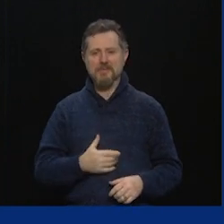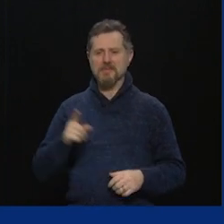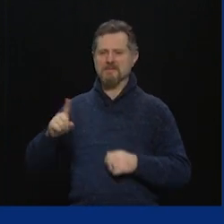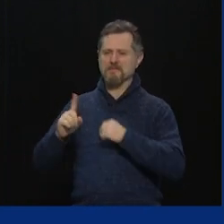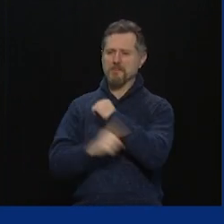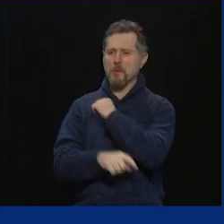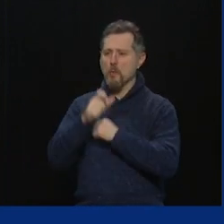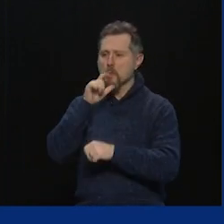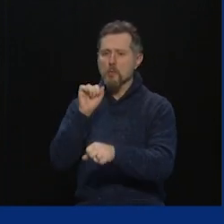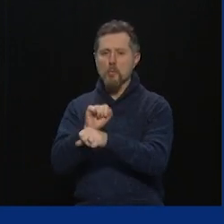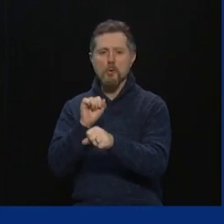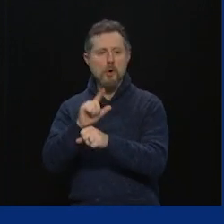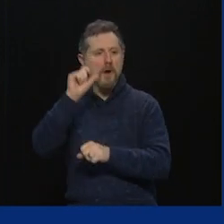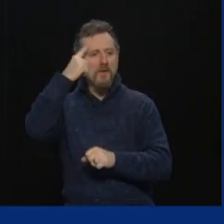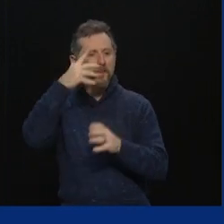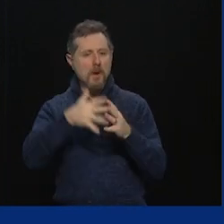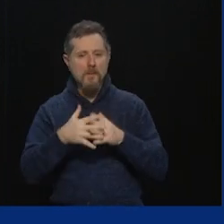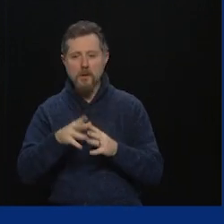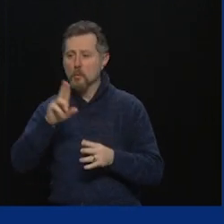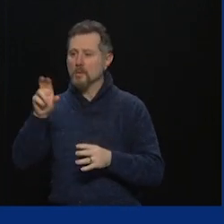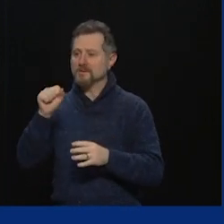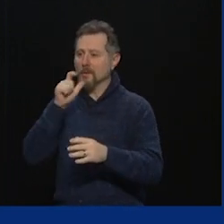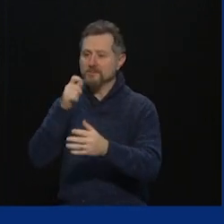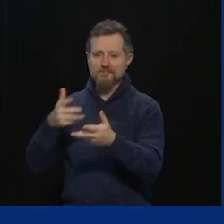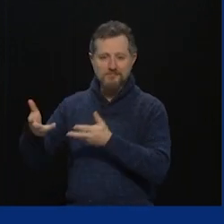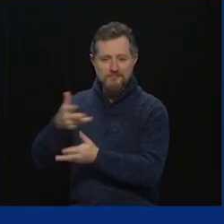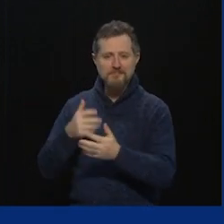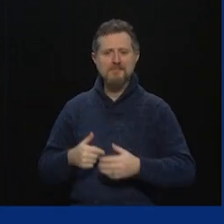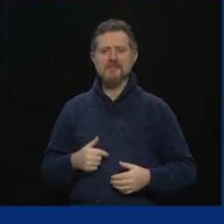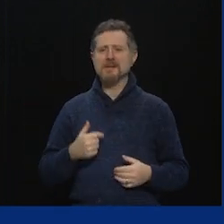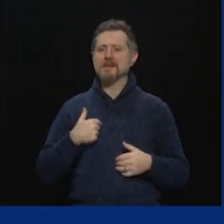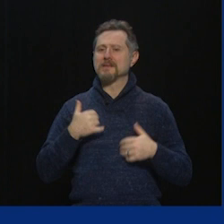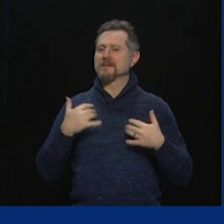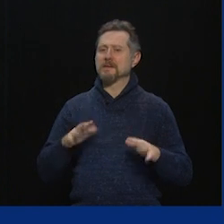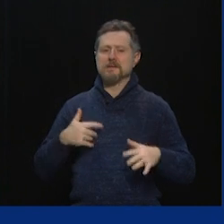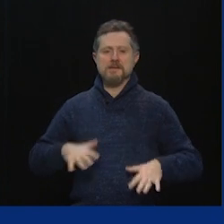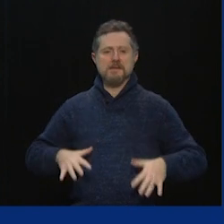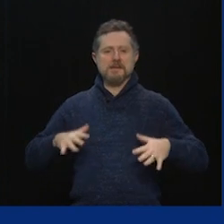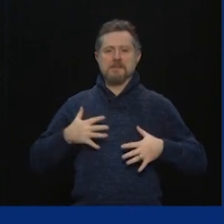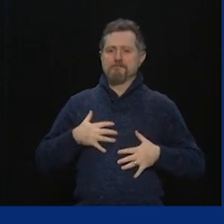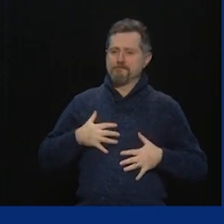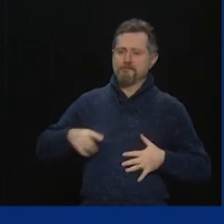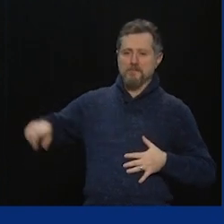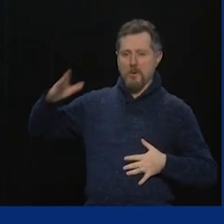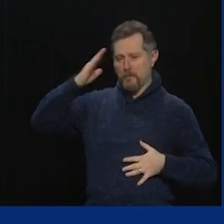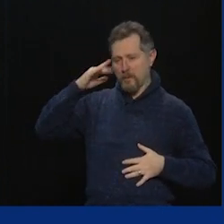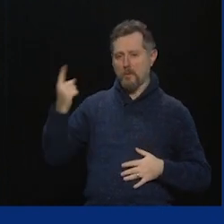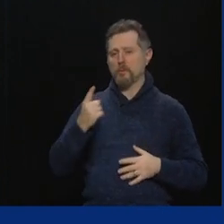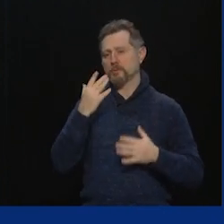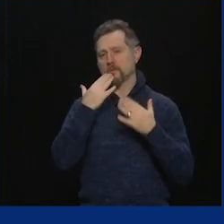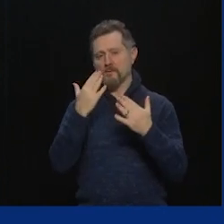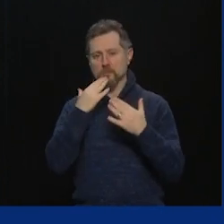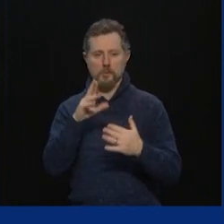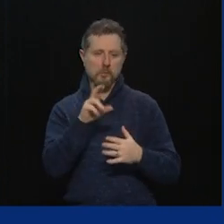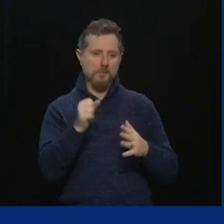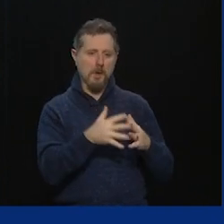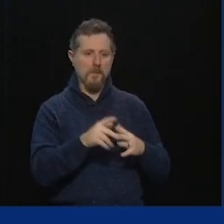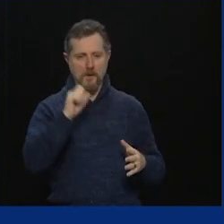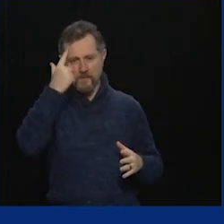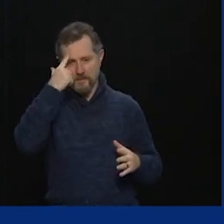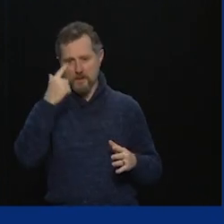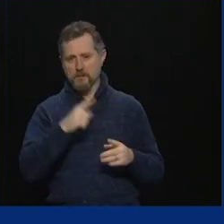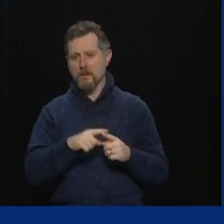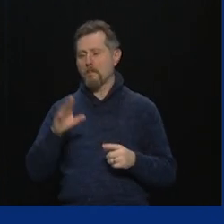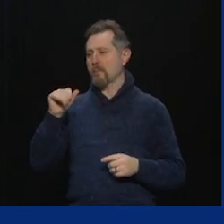I would like to close with being thankful and eternally grateful for the US government and also the Bard College for